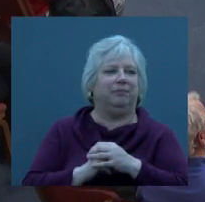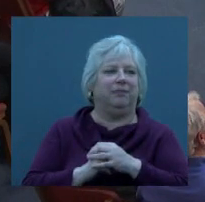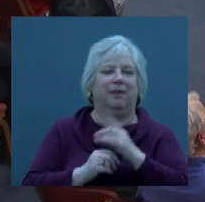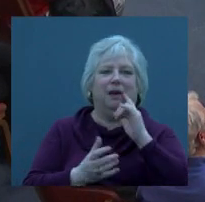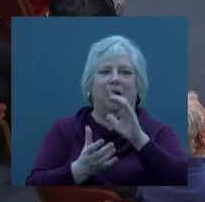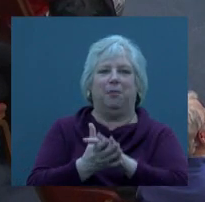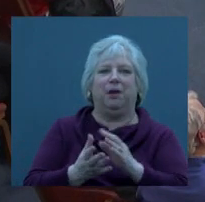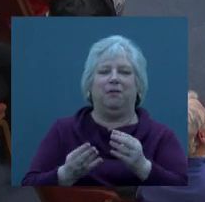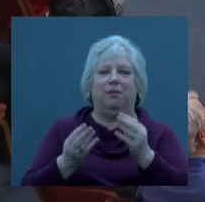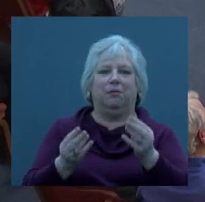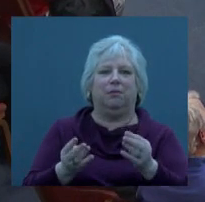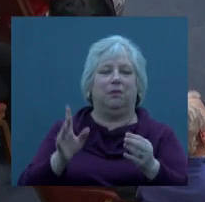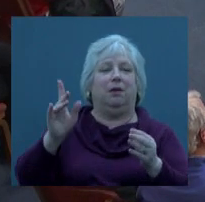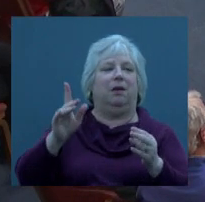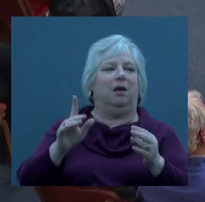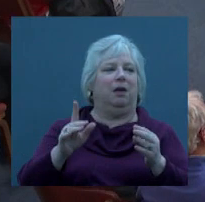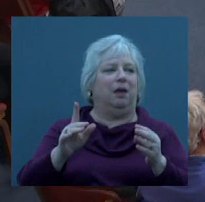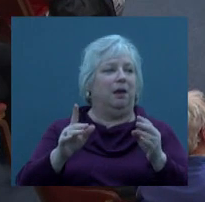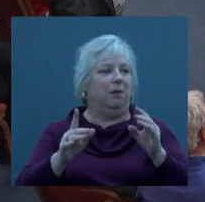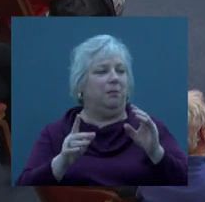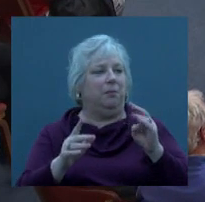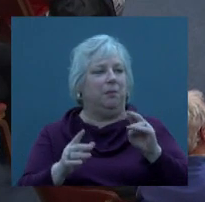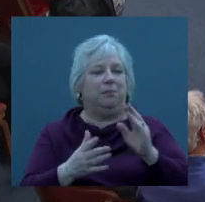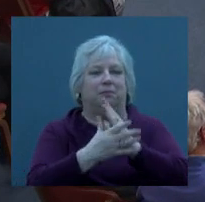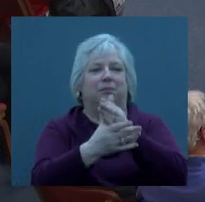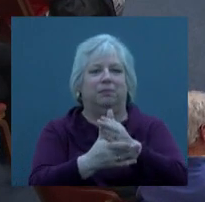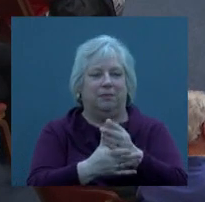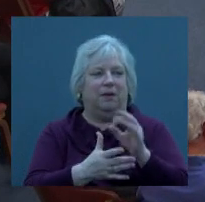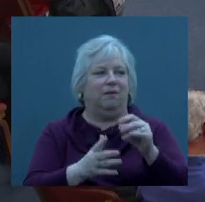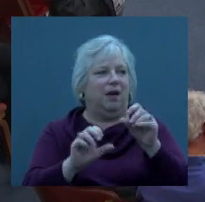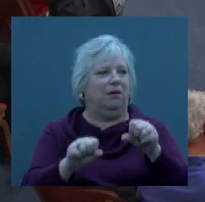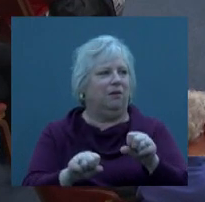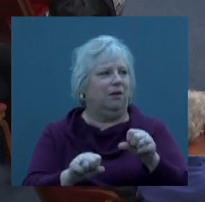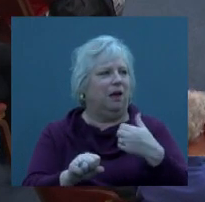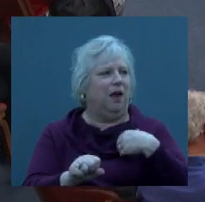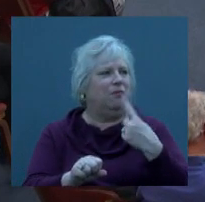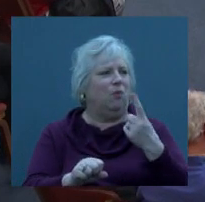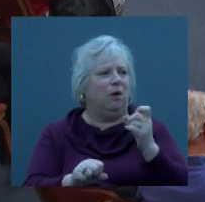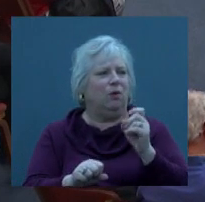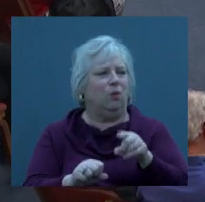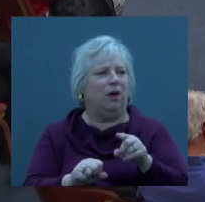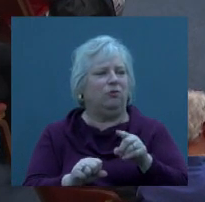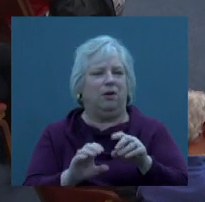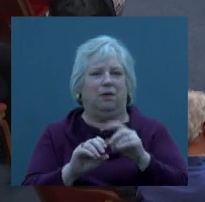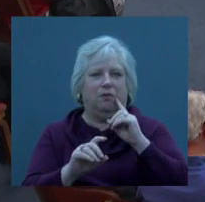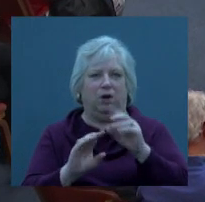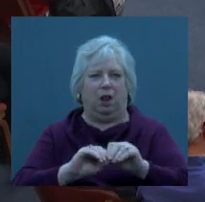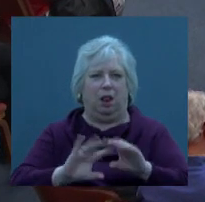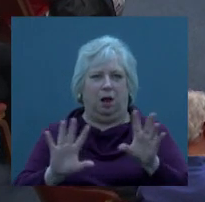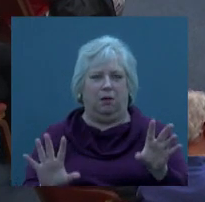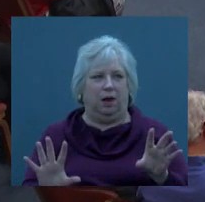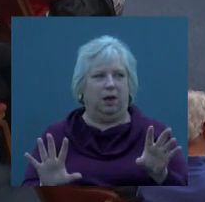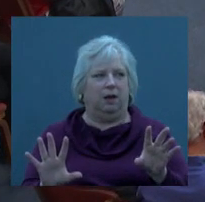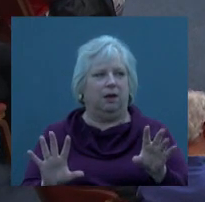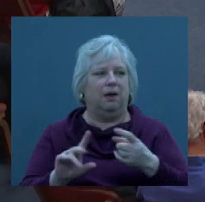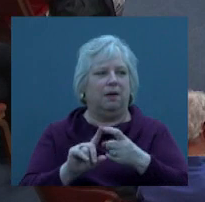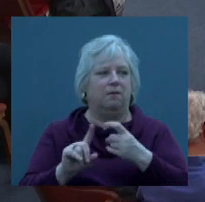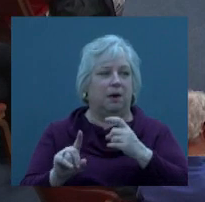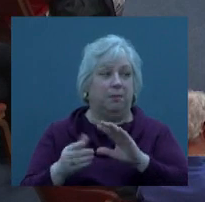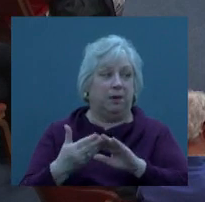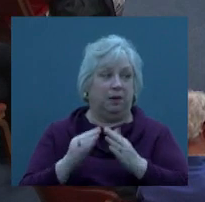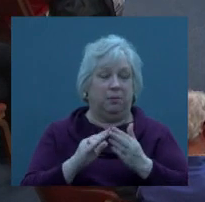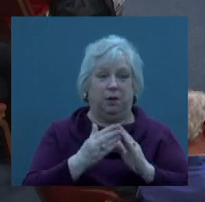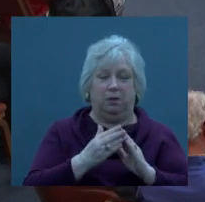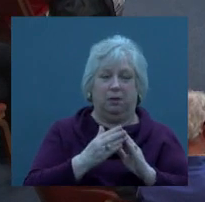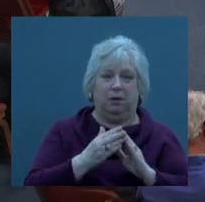I believe a motion would be. Mr. Chairman, if I could, I have just one question, just clarity from the community